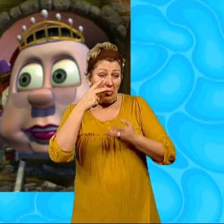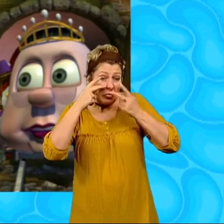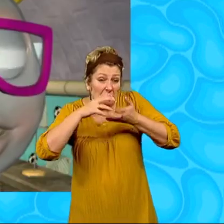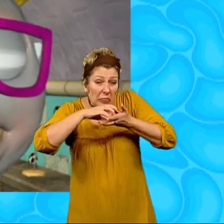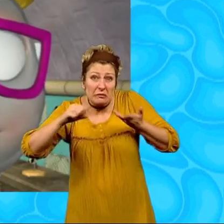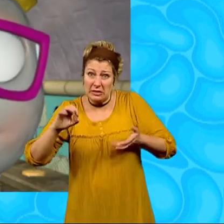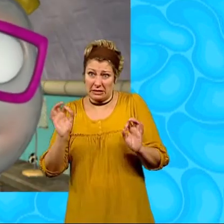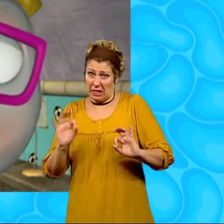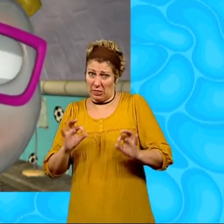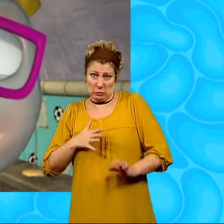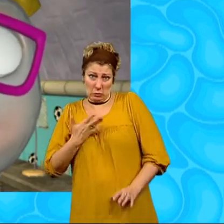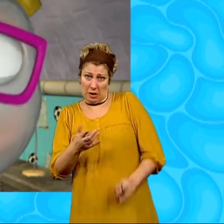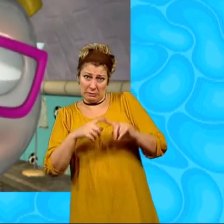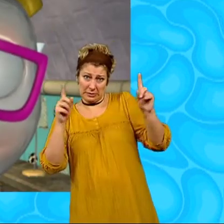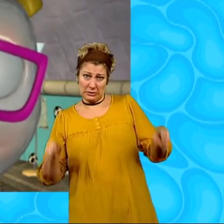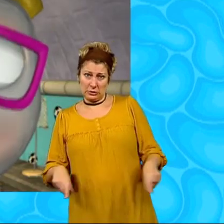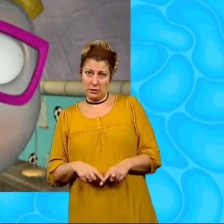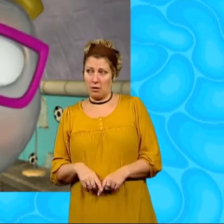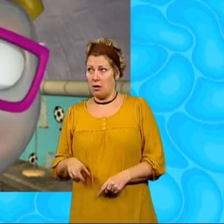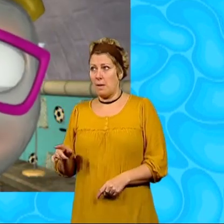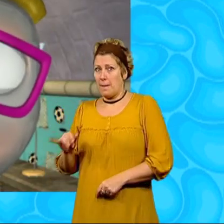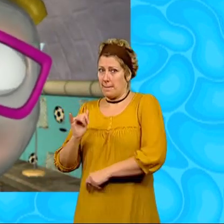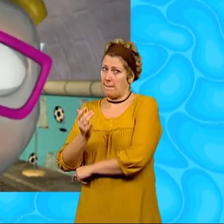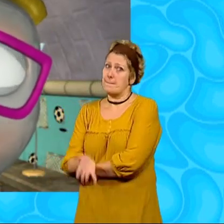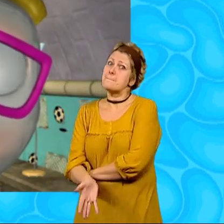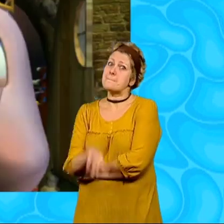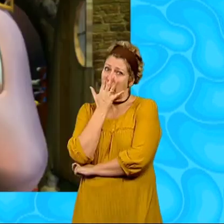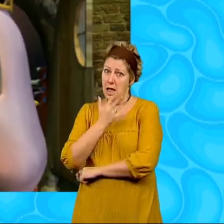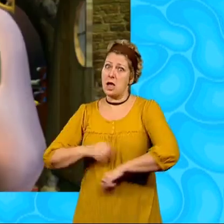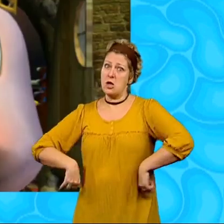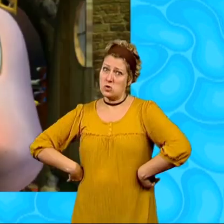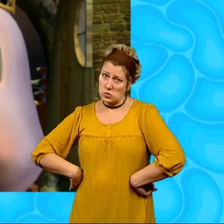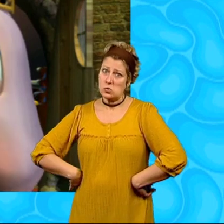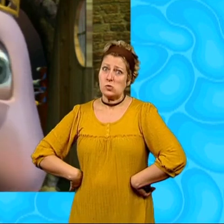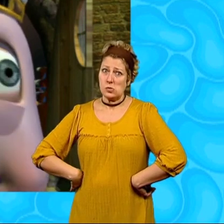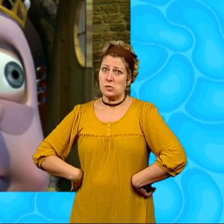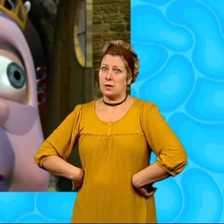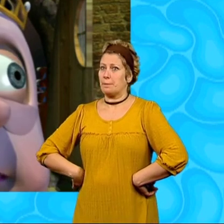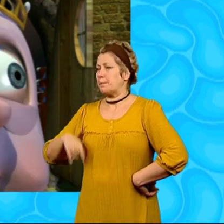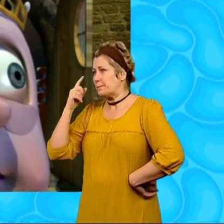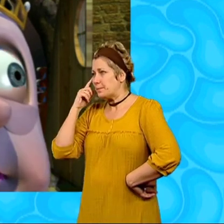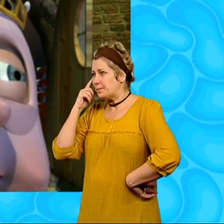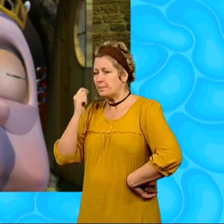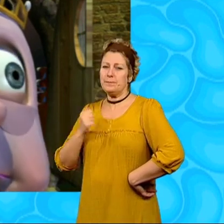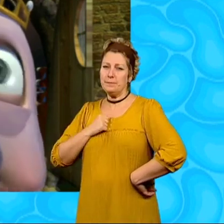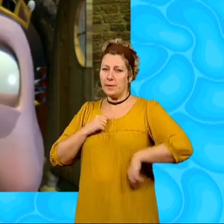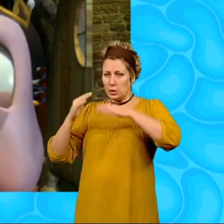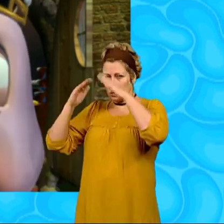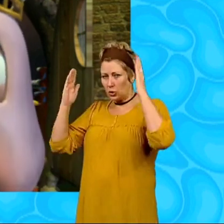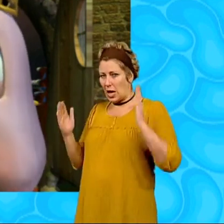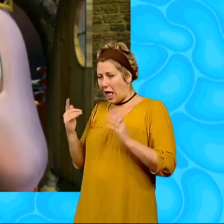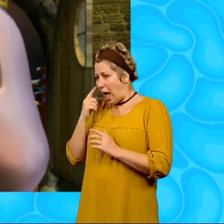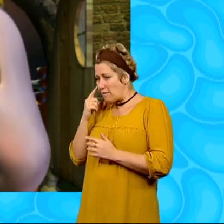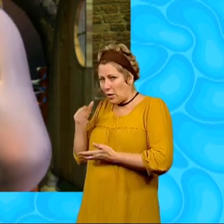by it. This could be really embarrassing, guys. We must all bring something from our sheds. Come